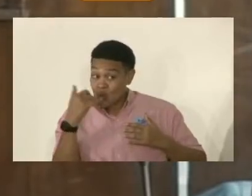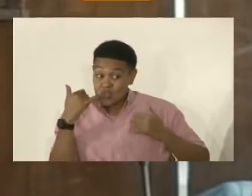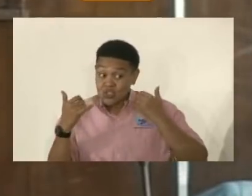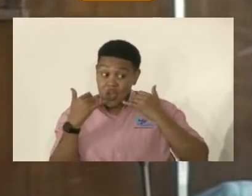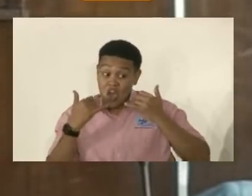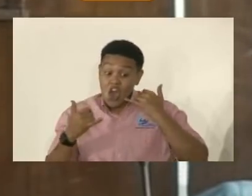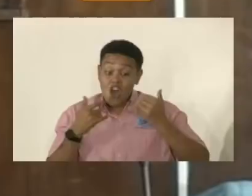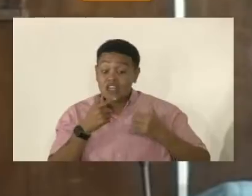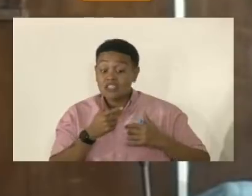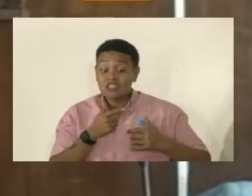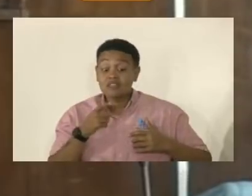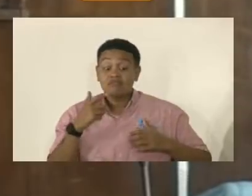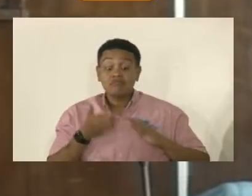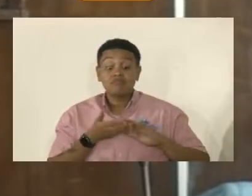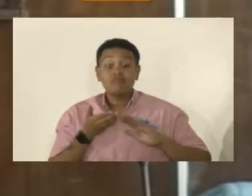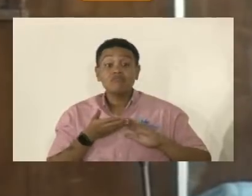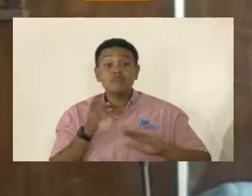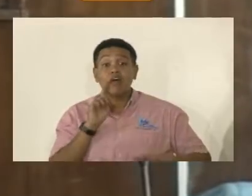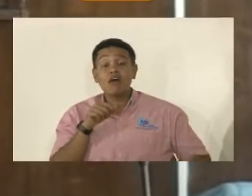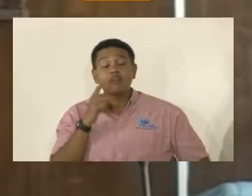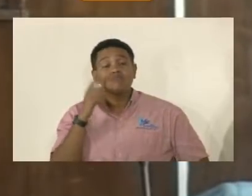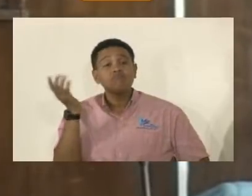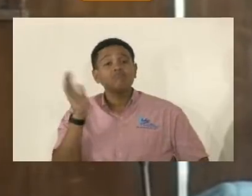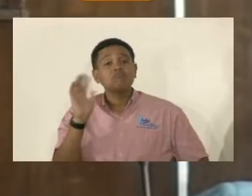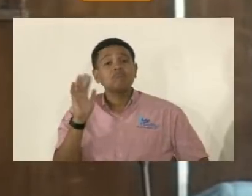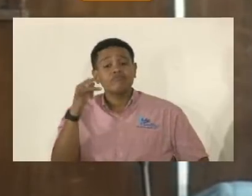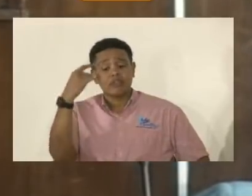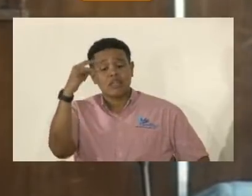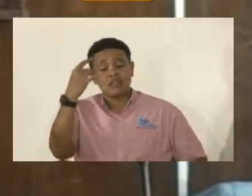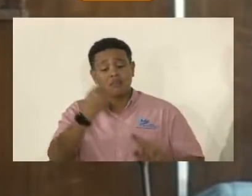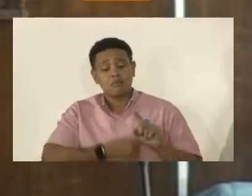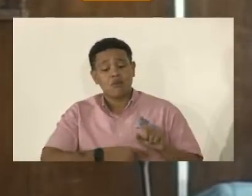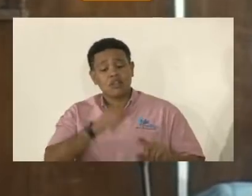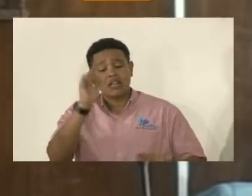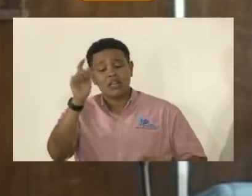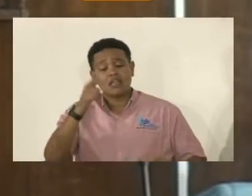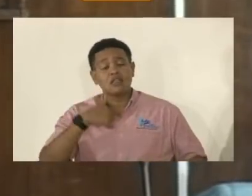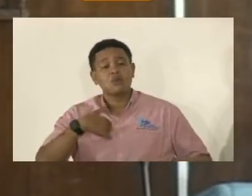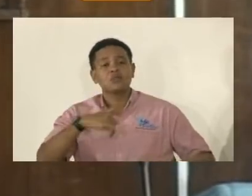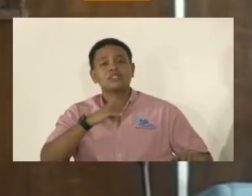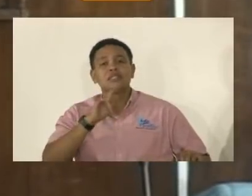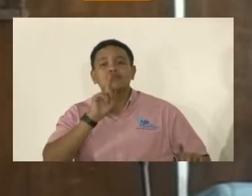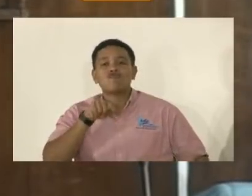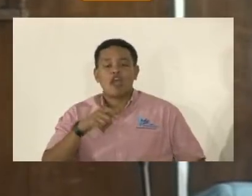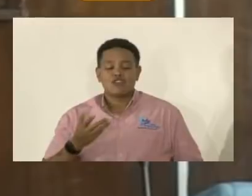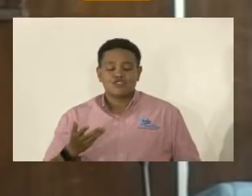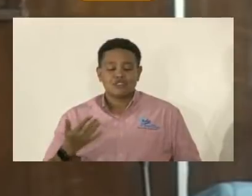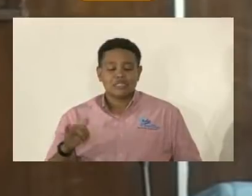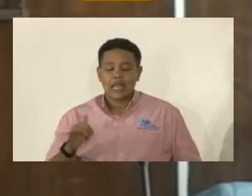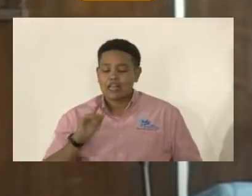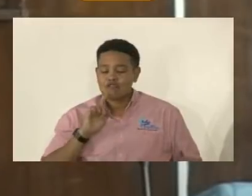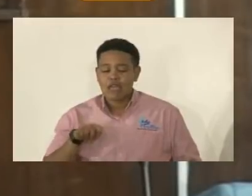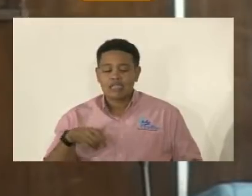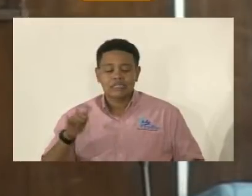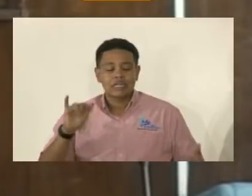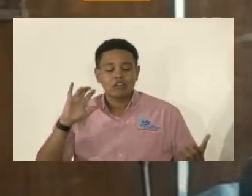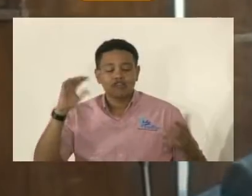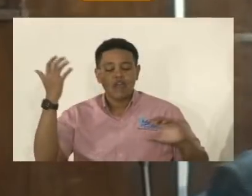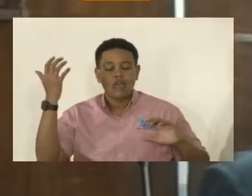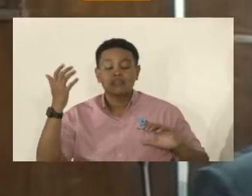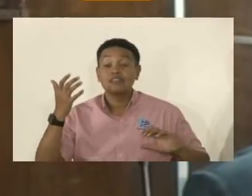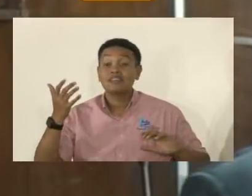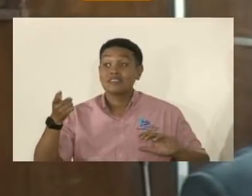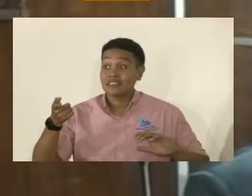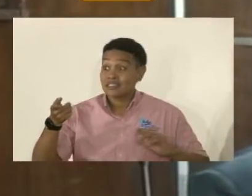Regrettably, those calls went unheeded. And 18 months later, we are still in a reactive mode, still in crisis,